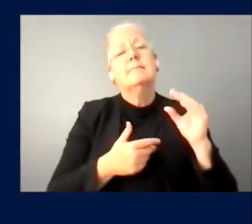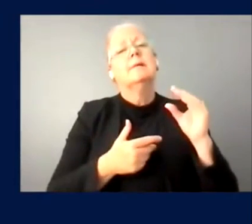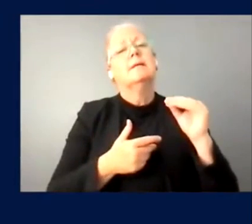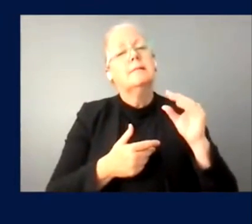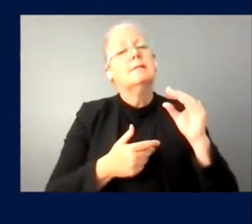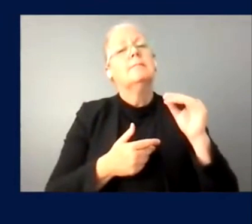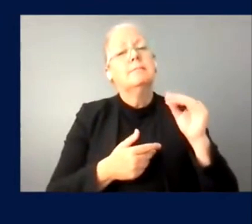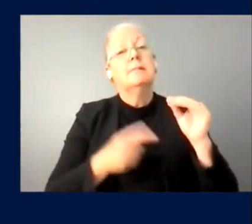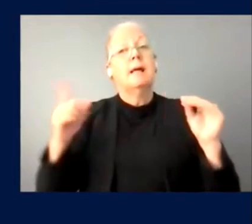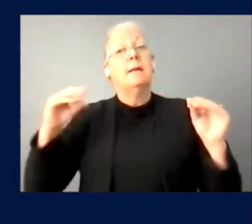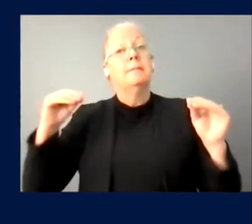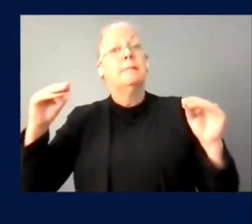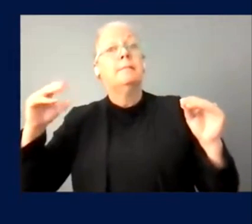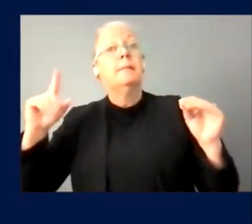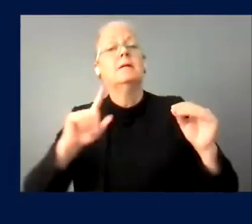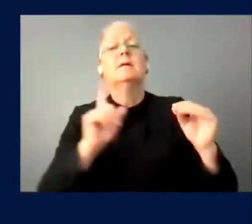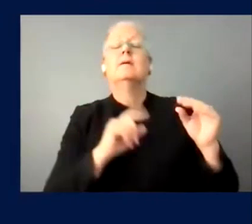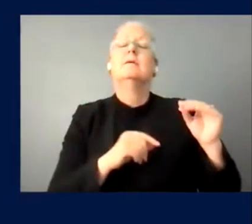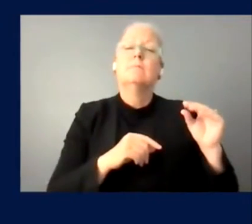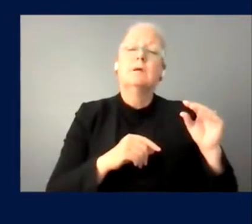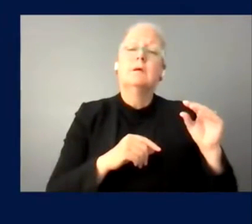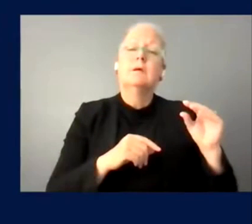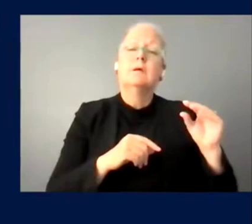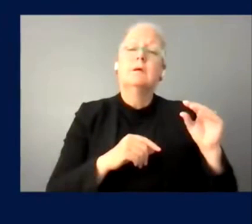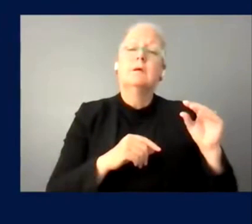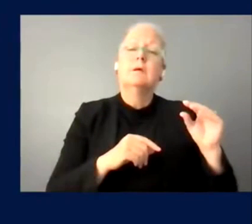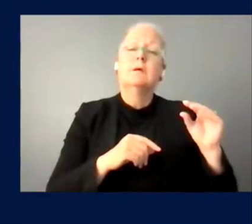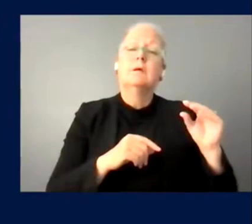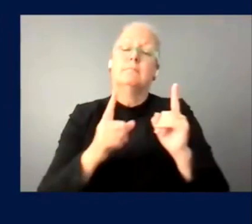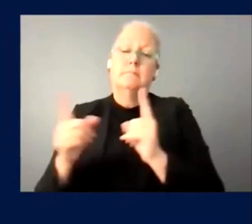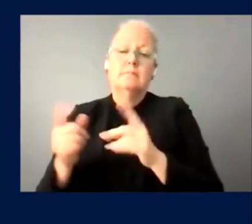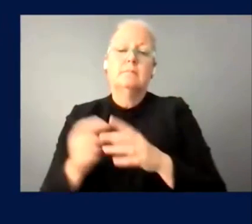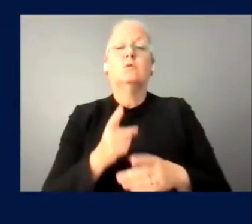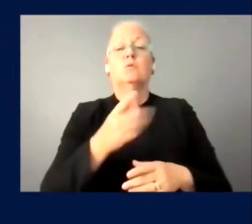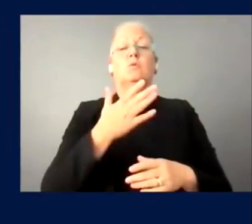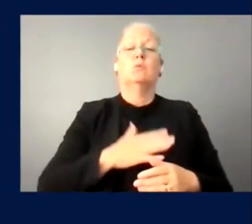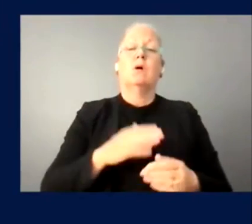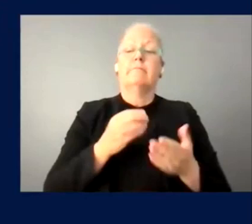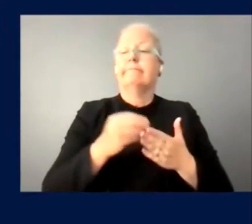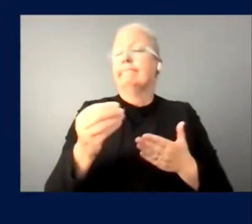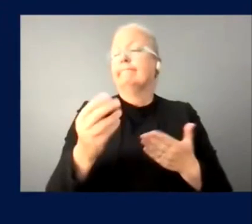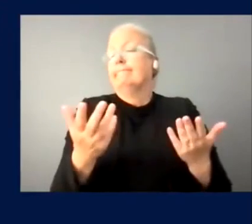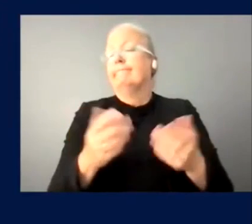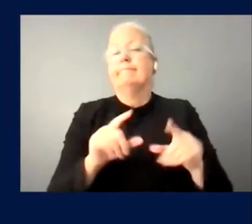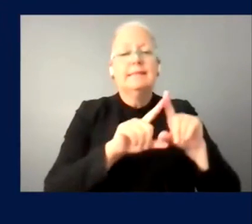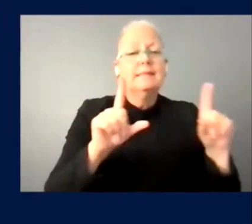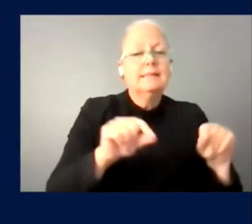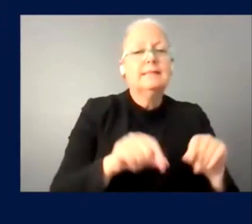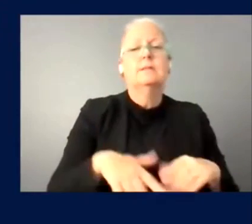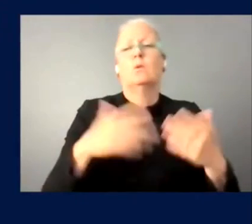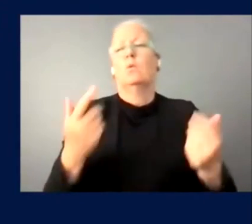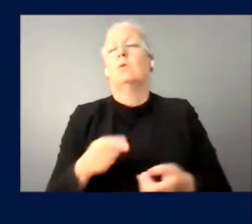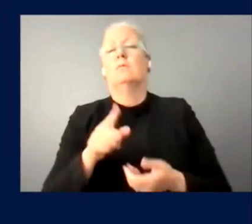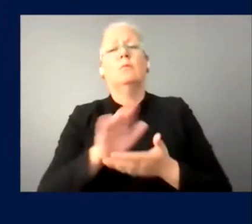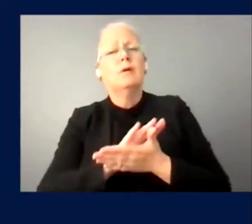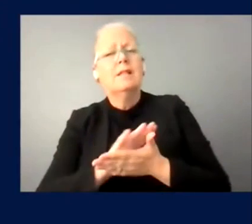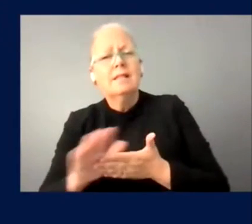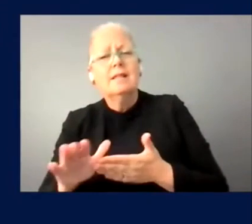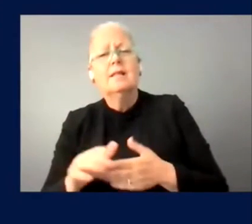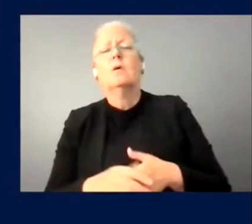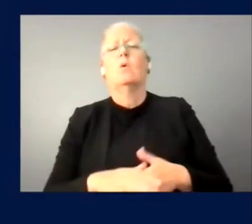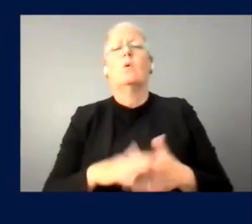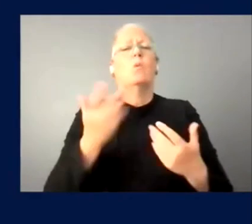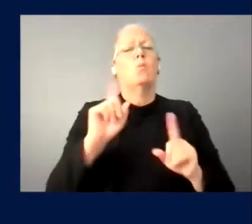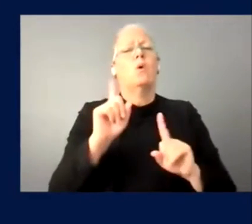website with all the information for, I don't know, you want to buy tickets, how are the hygiene restrictions for stadium, and